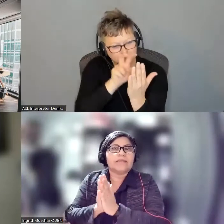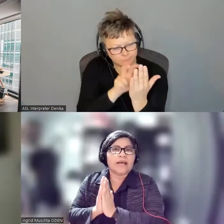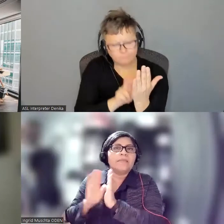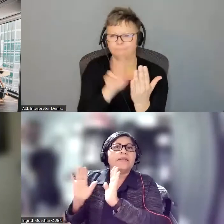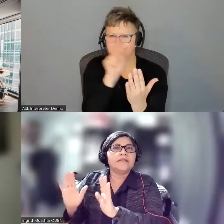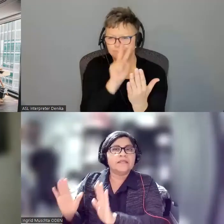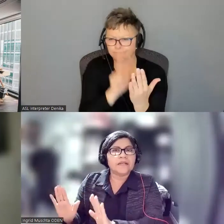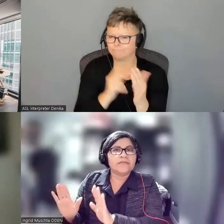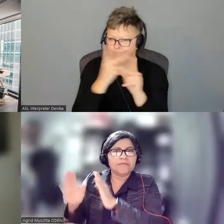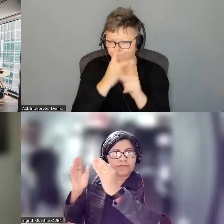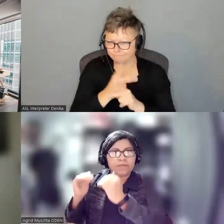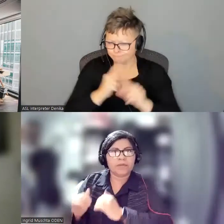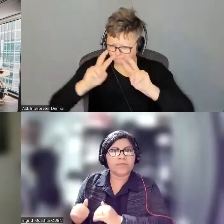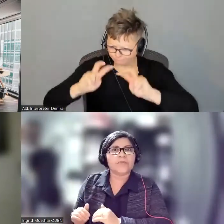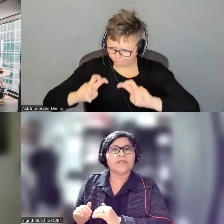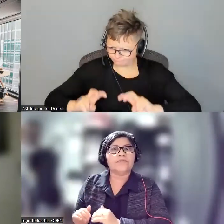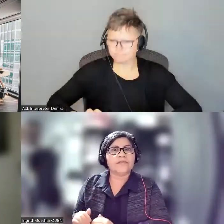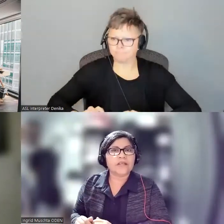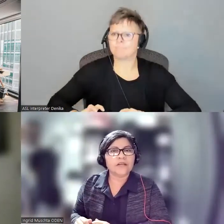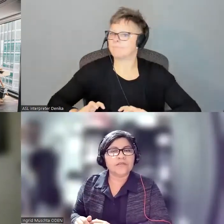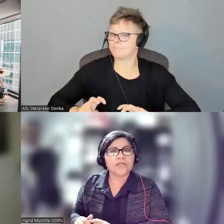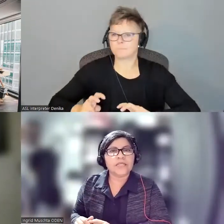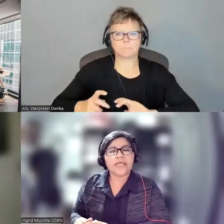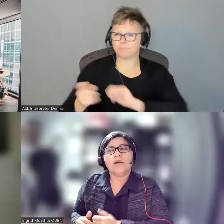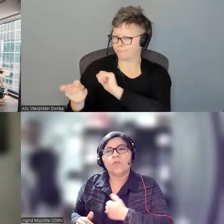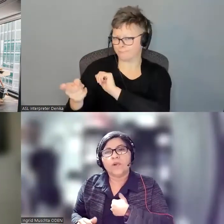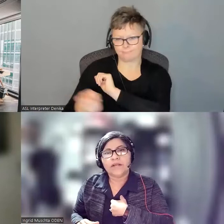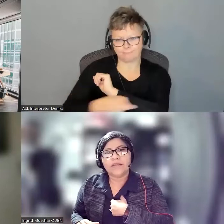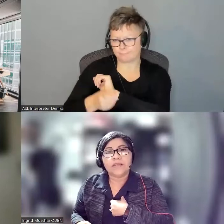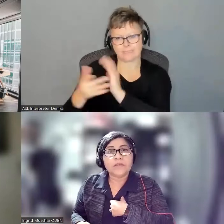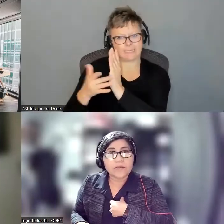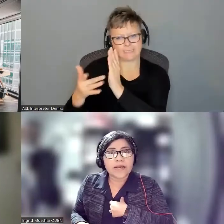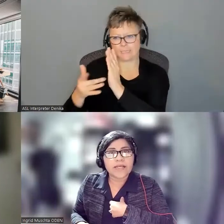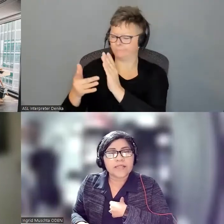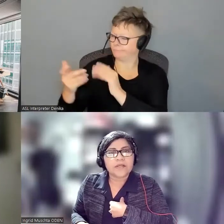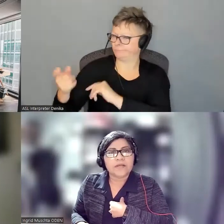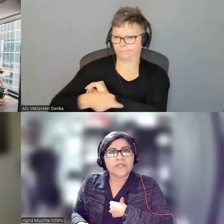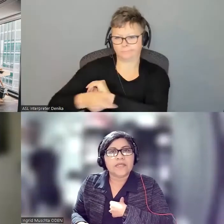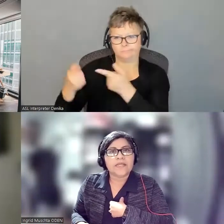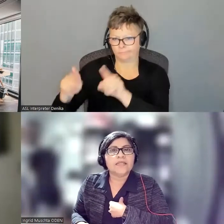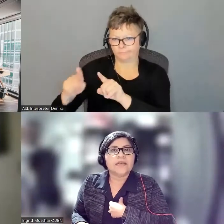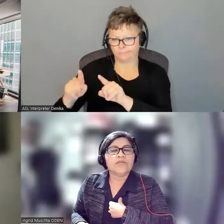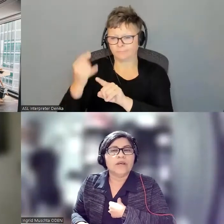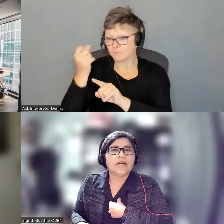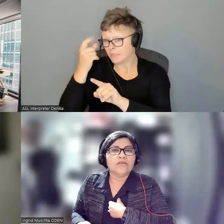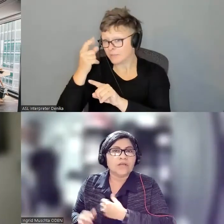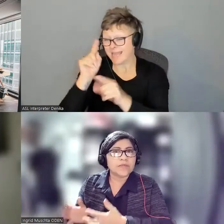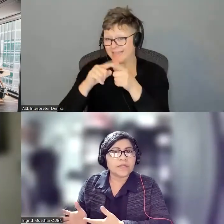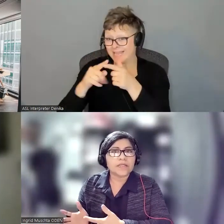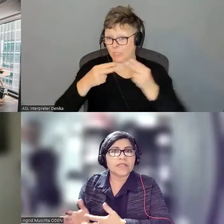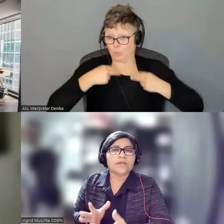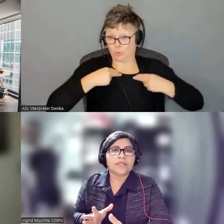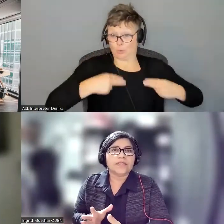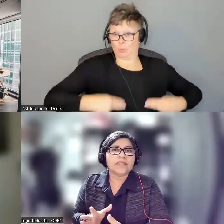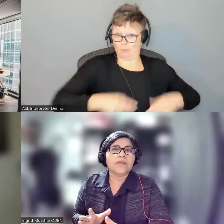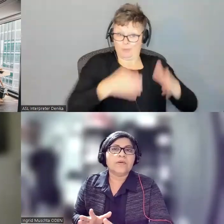that's automatically done from a perspective of technology. Where the human aspect comes in is that Jobsability,